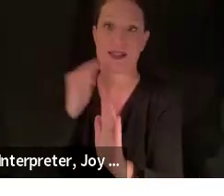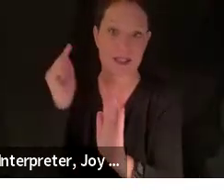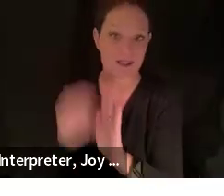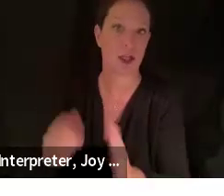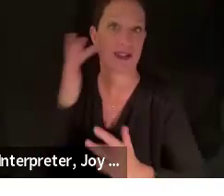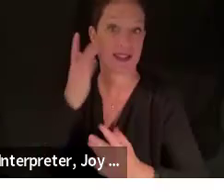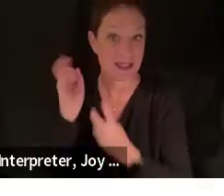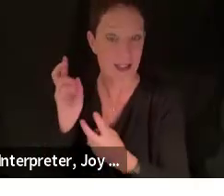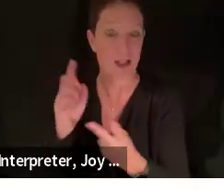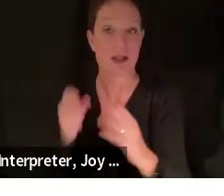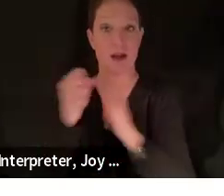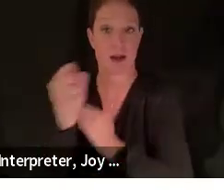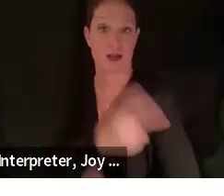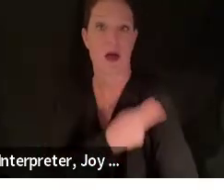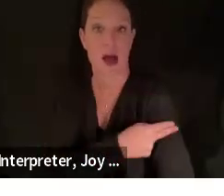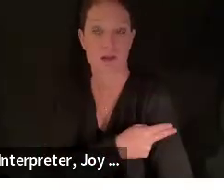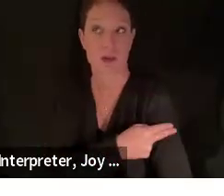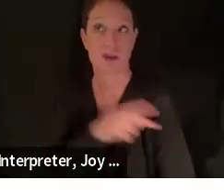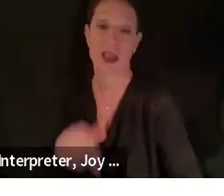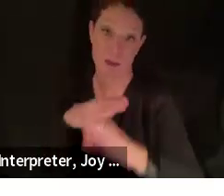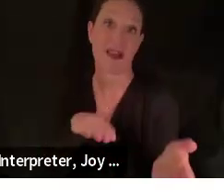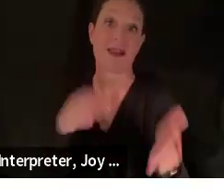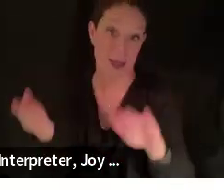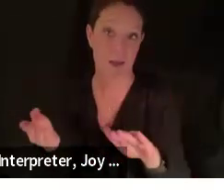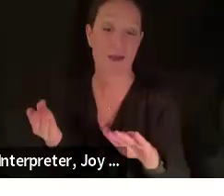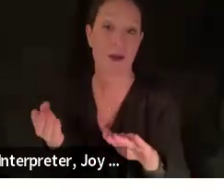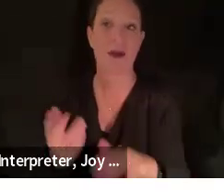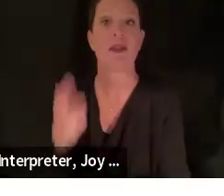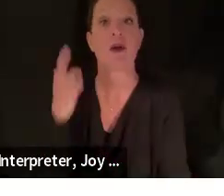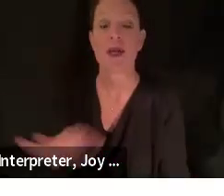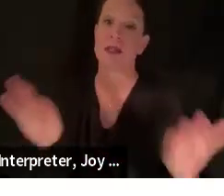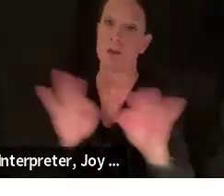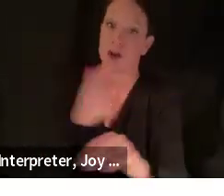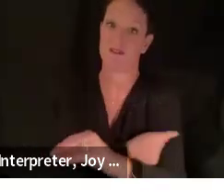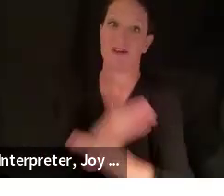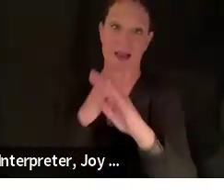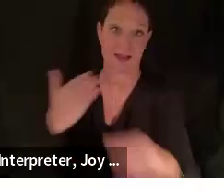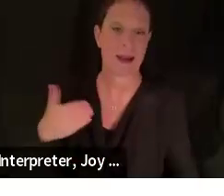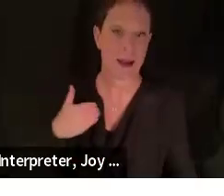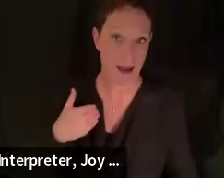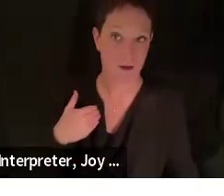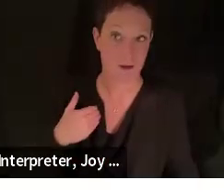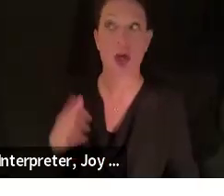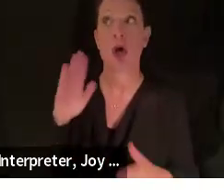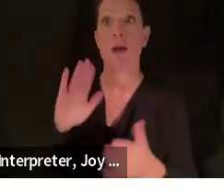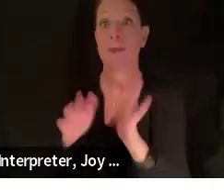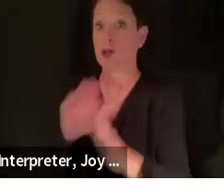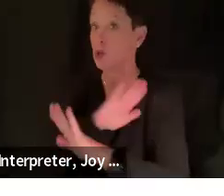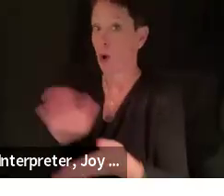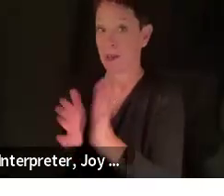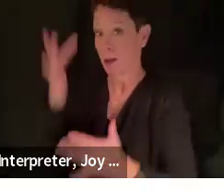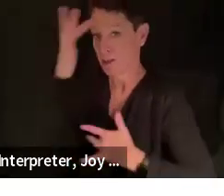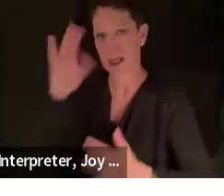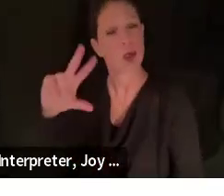disease, hospitalization, and death. This is why you want to get vaccinated. It does not prevent the illness or prevent you